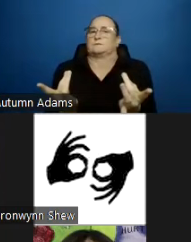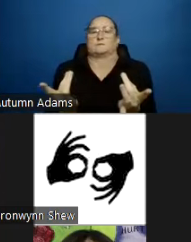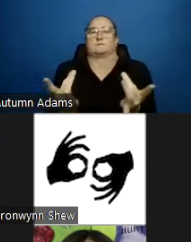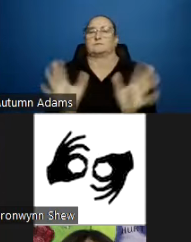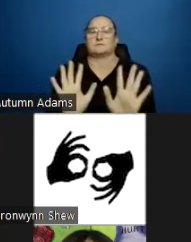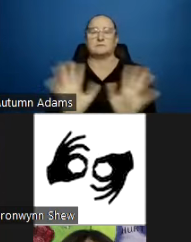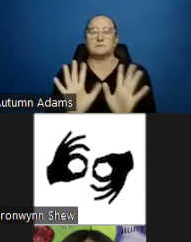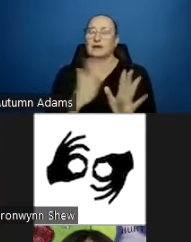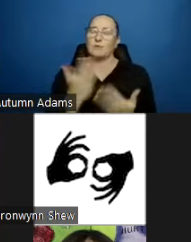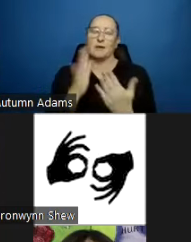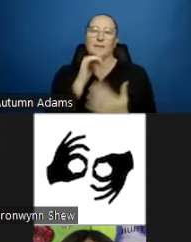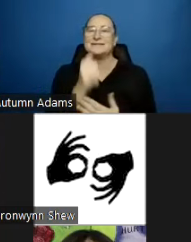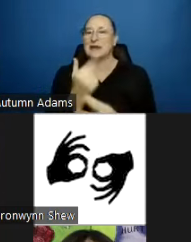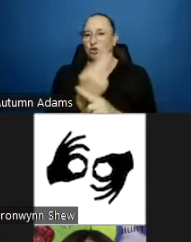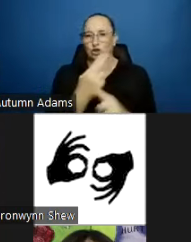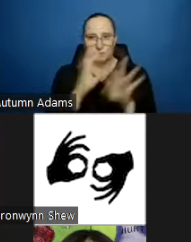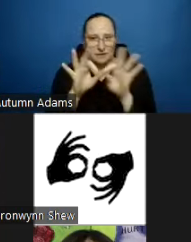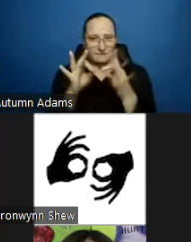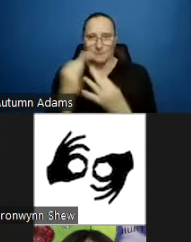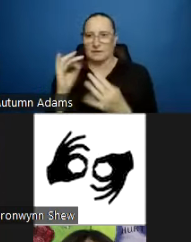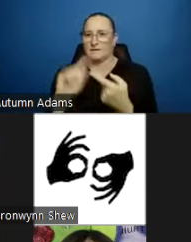or friends for interpreting.